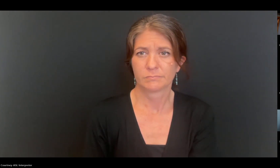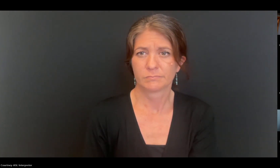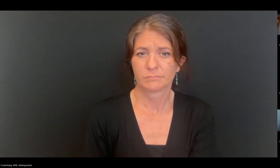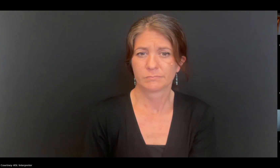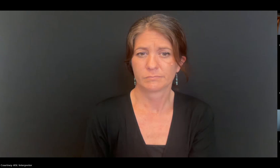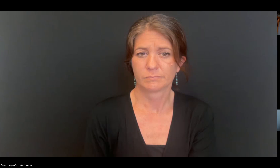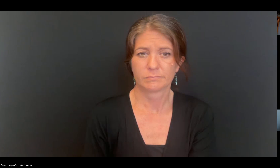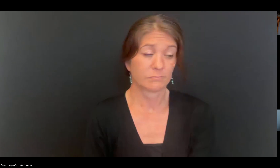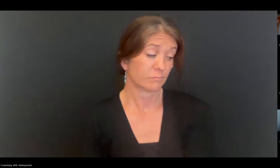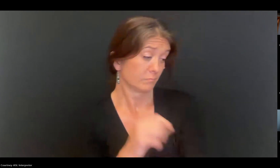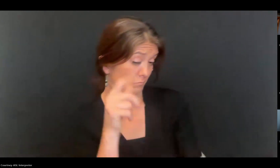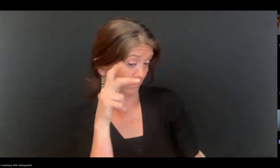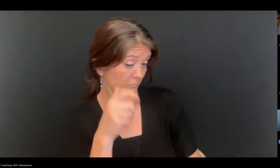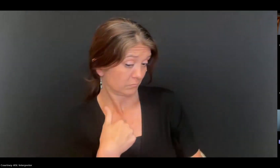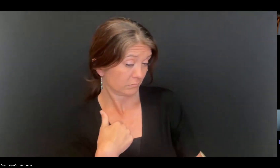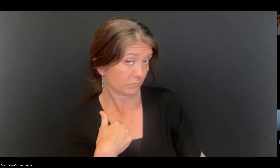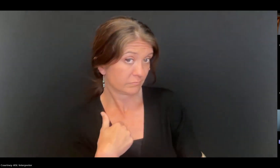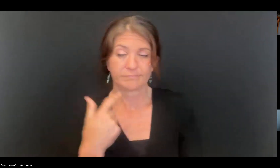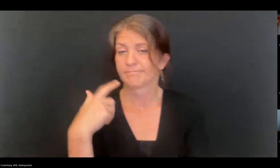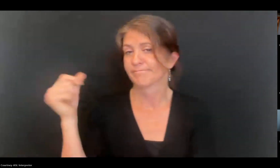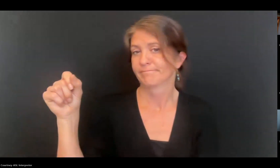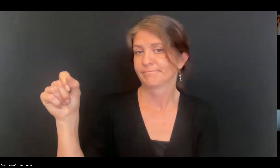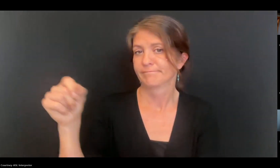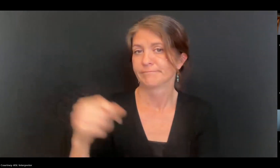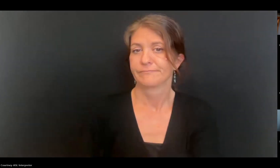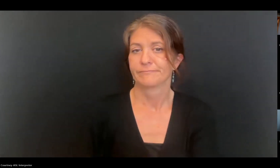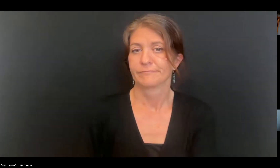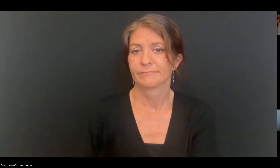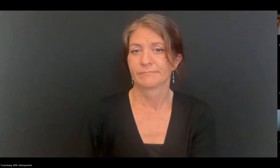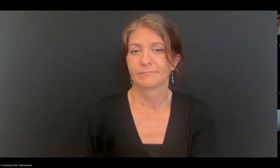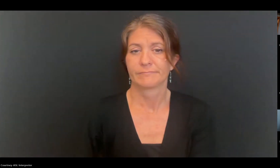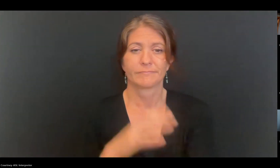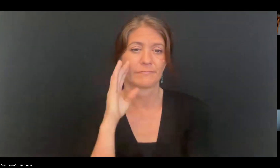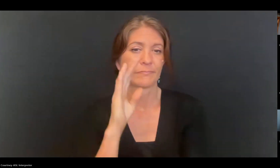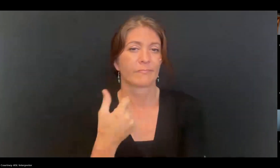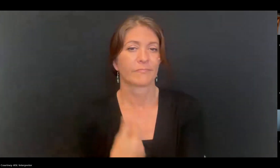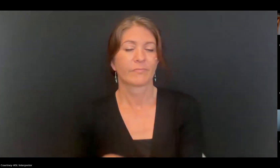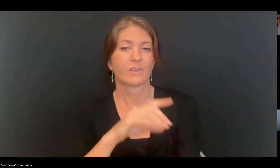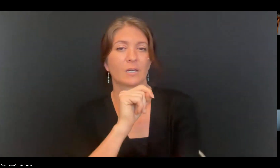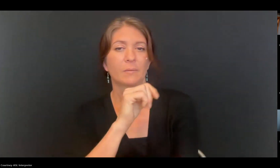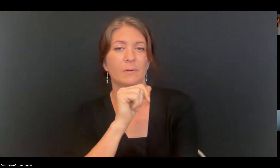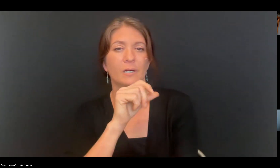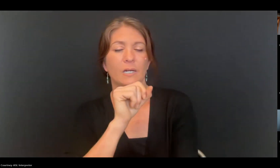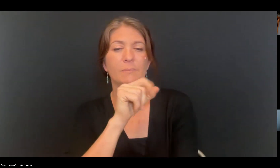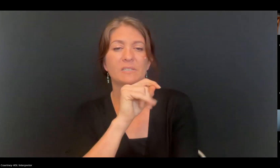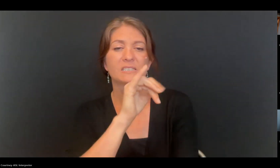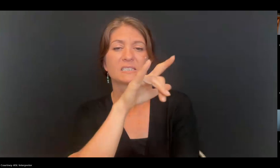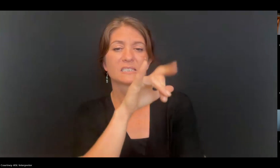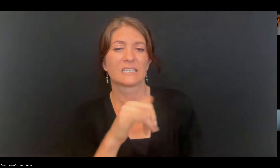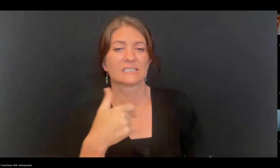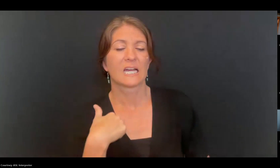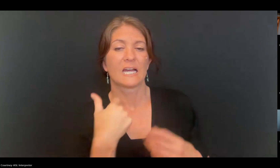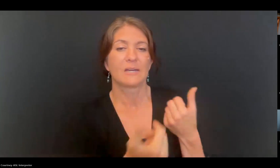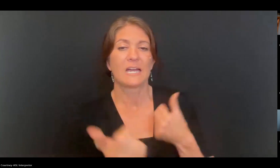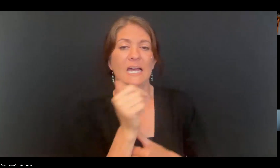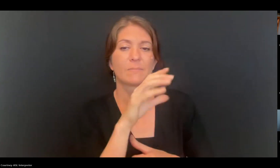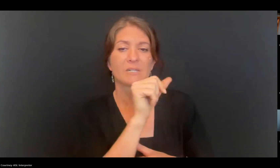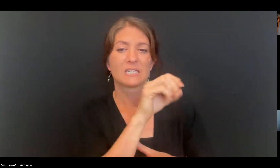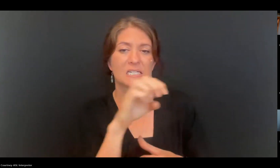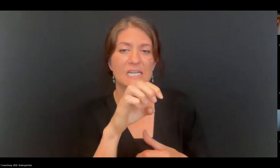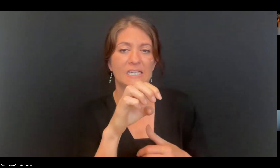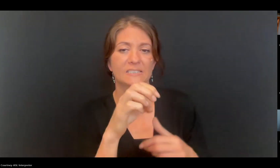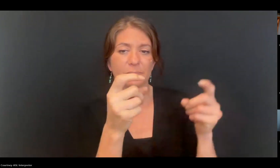Hello, can you hear me? Yes. Hello, my name is Stacy, and I am an administrative case manager with a